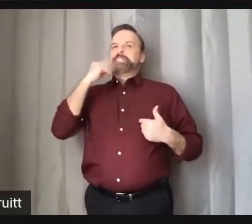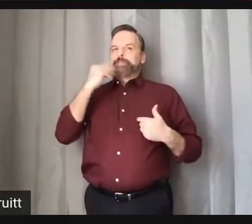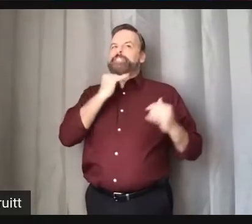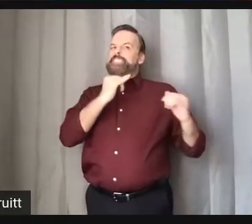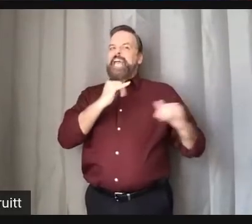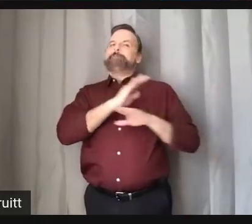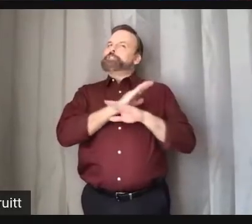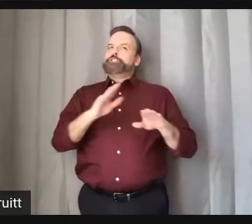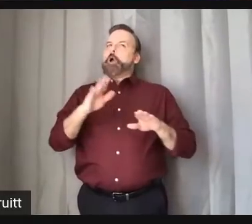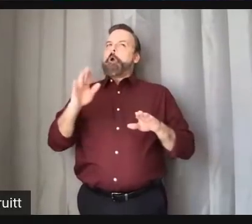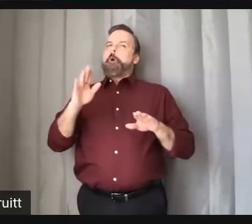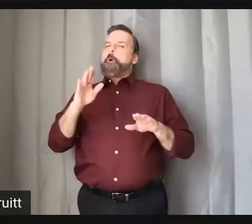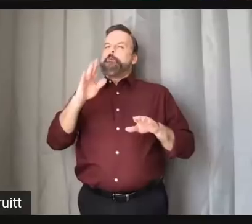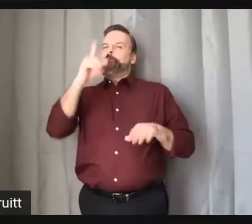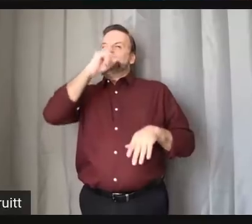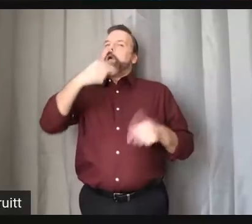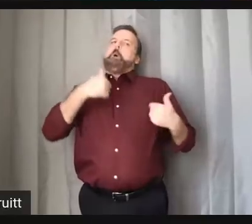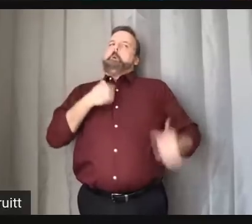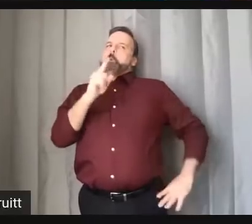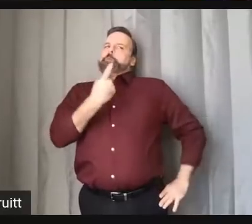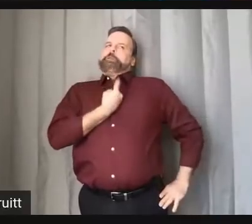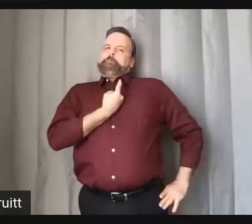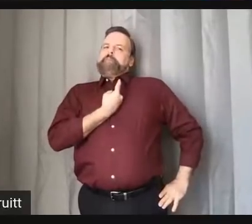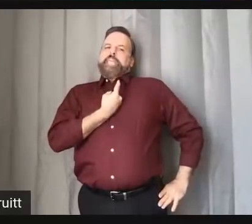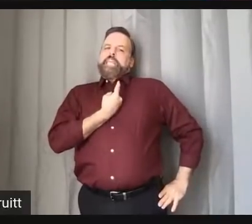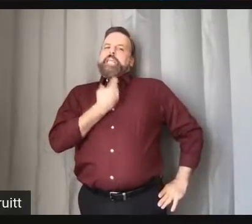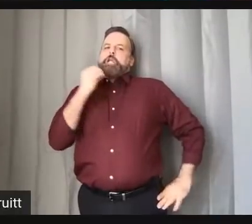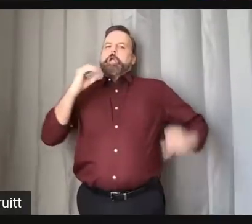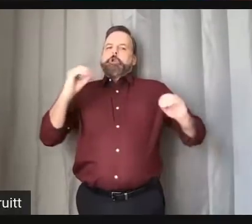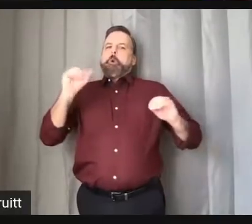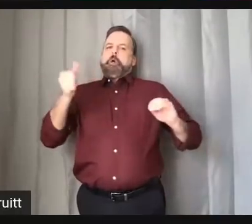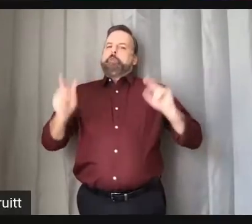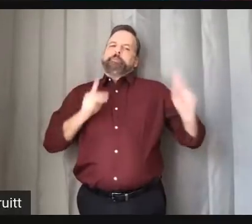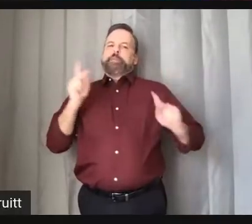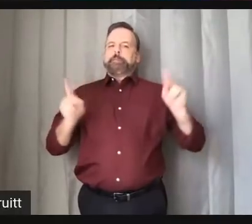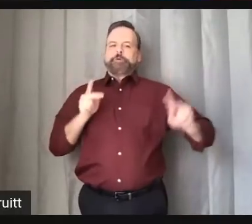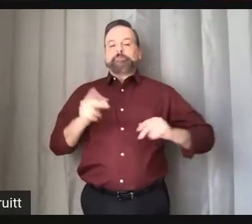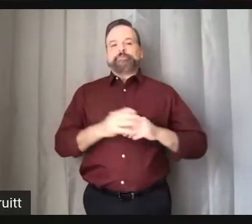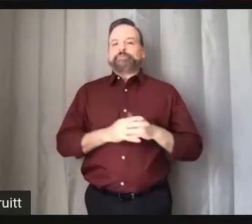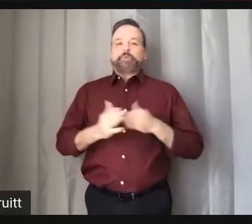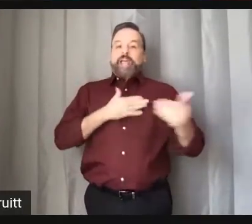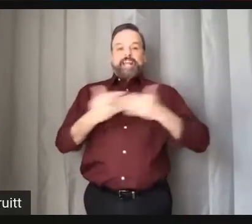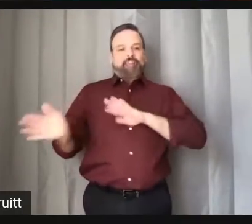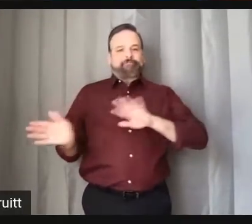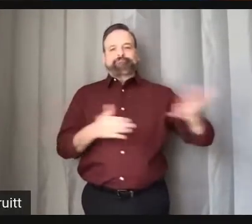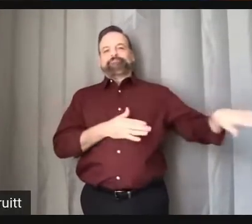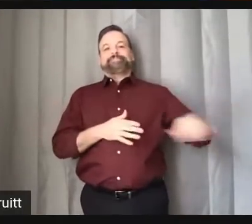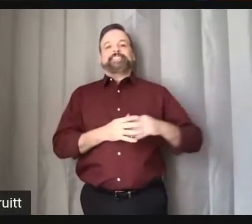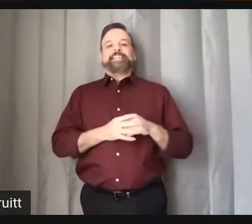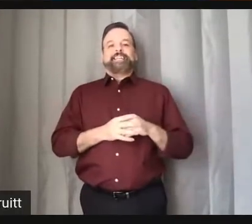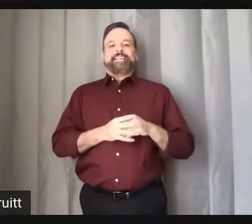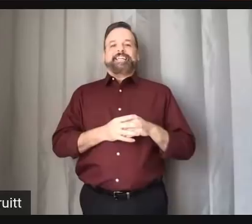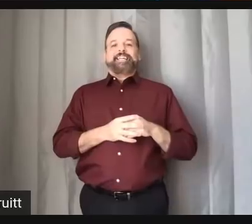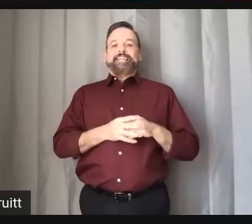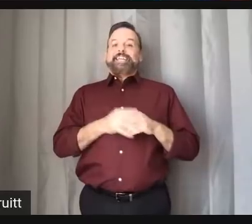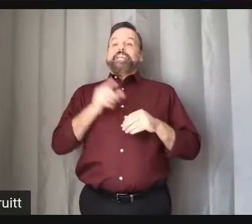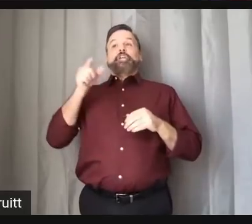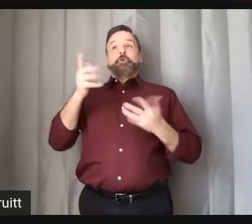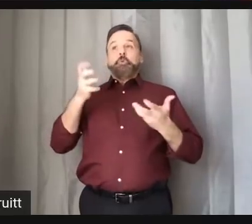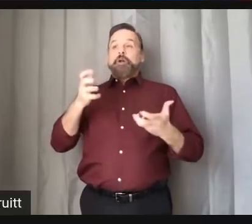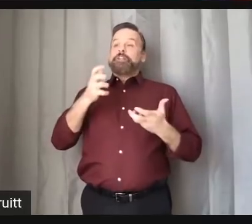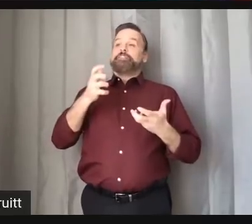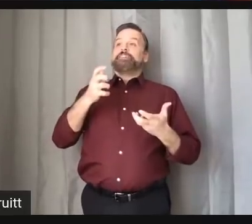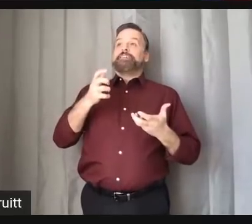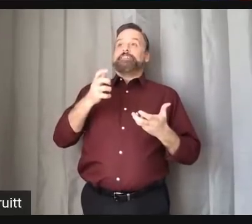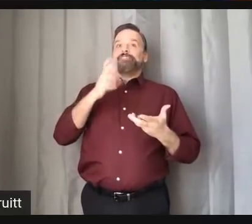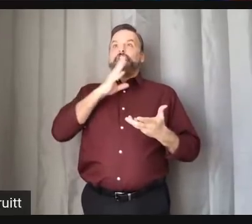like I'm the only one that wondered if I could talk to llamas as a child. Whatever. When I do school visits and I'm like, hey, you guys wanted to talk to llamas as